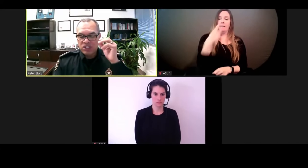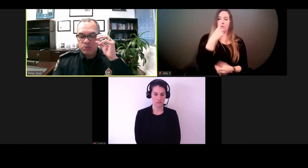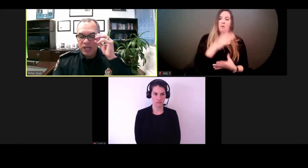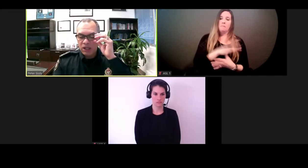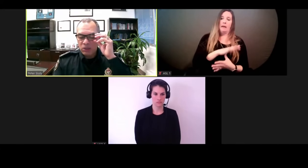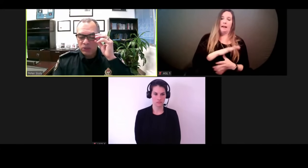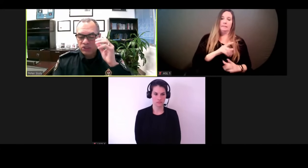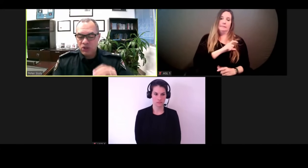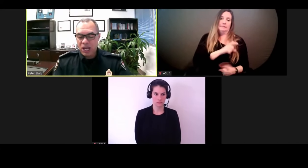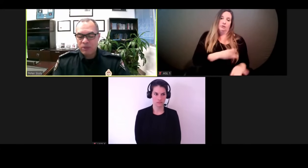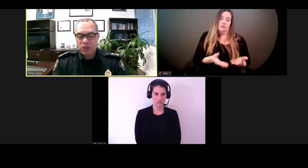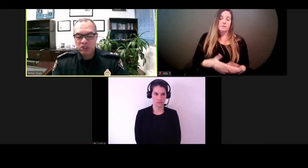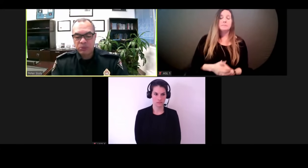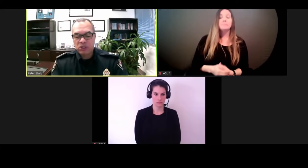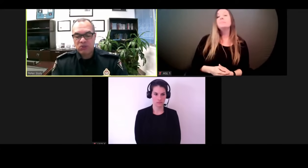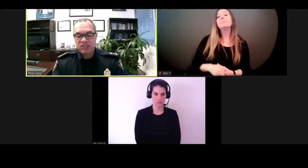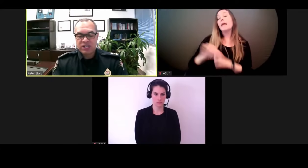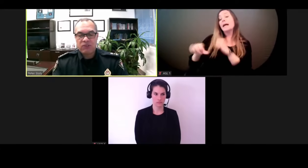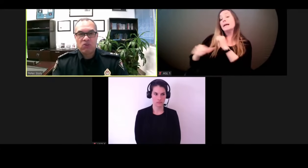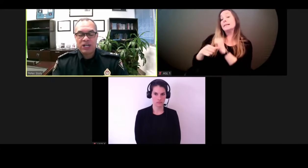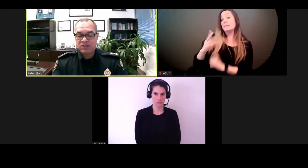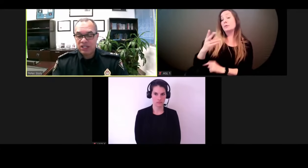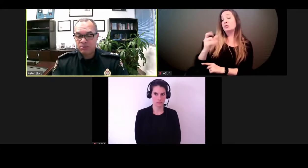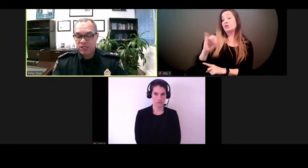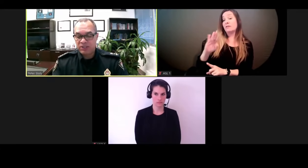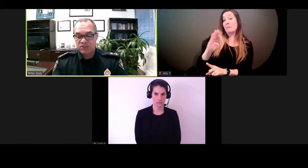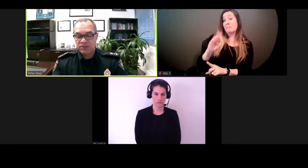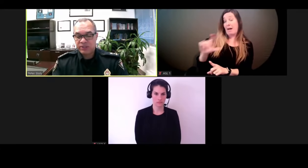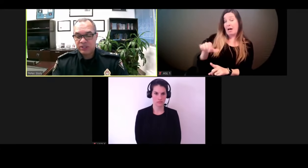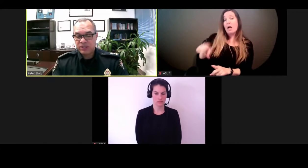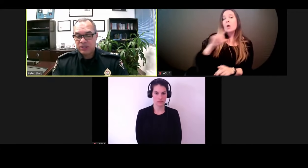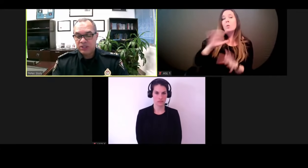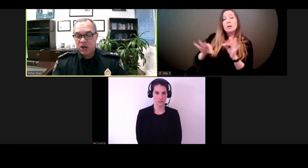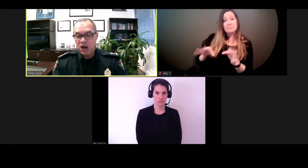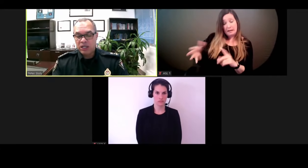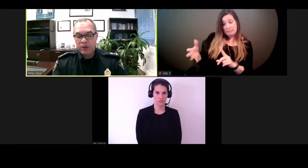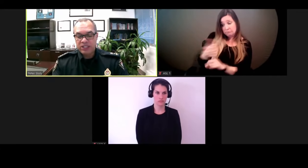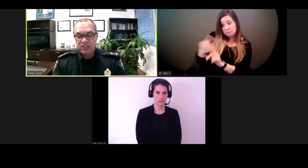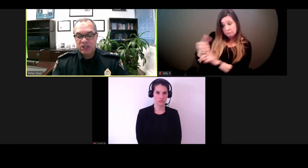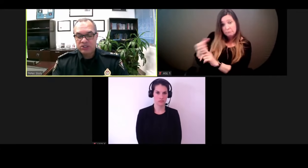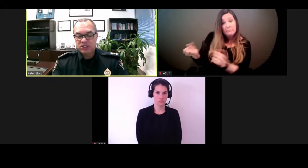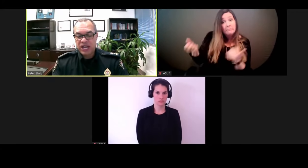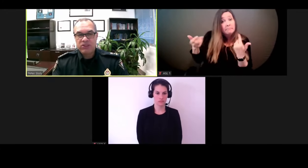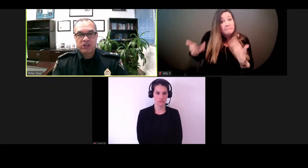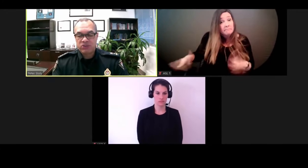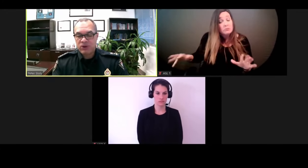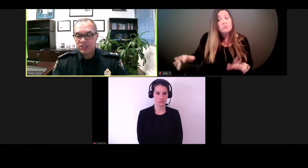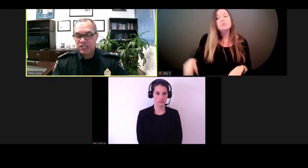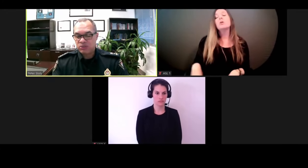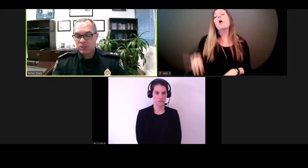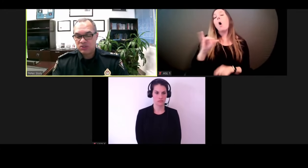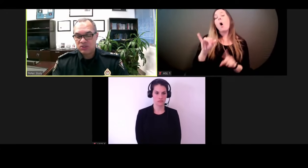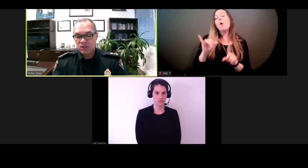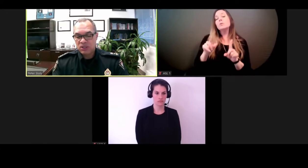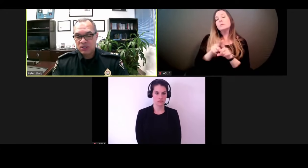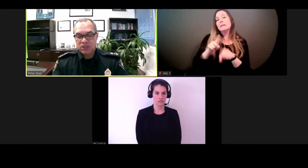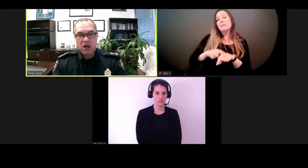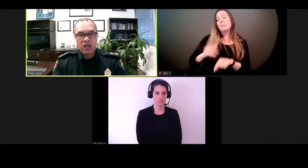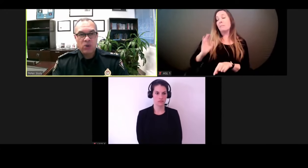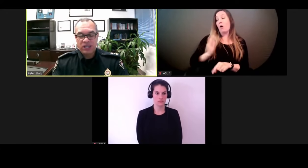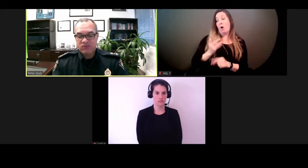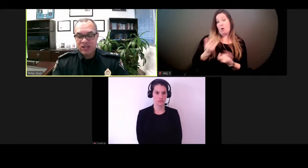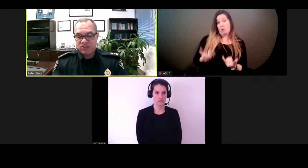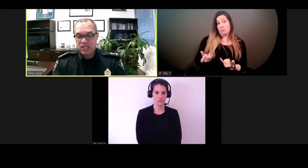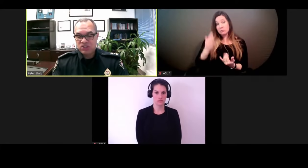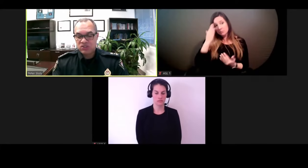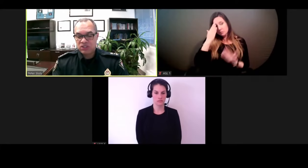Deputy Chief Bell will describe the multiple arrests that have already taken place, the ongoing intelligence gathering and threat assessments, the